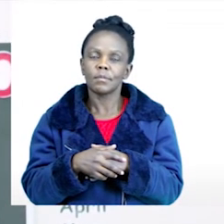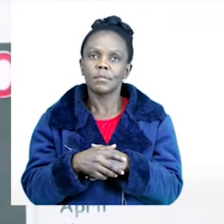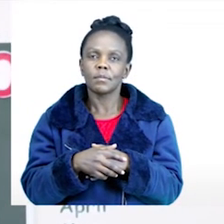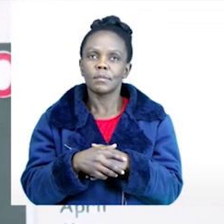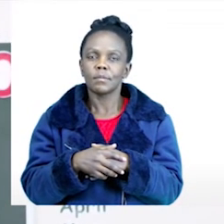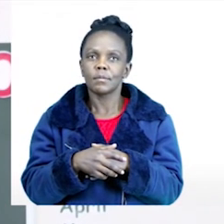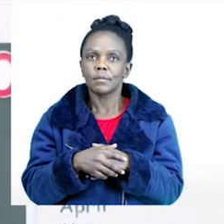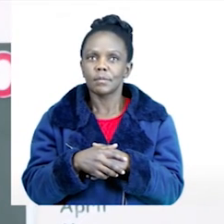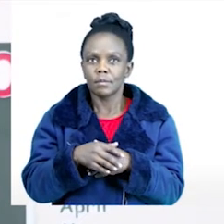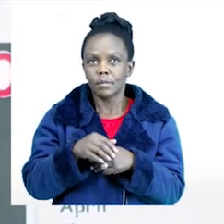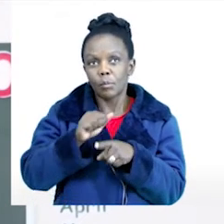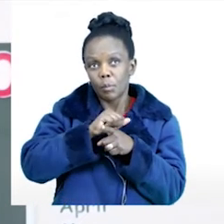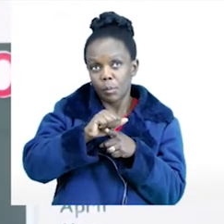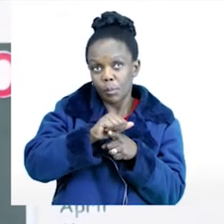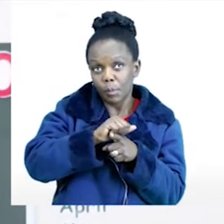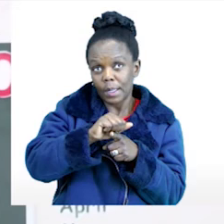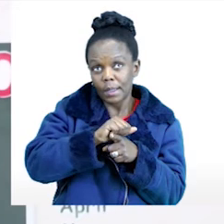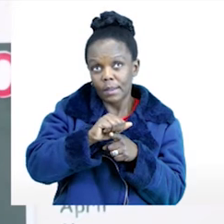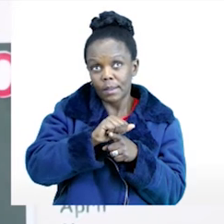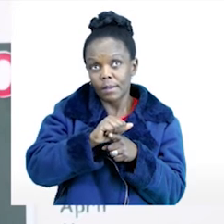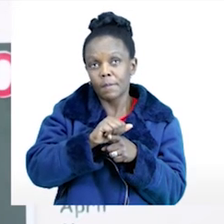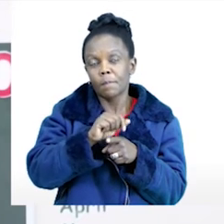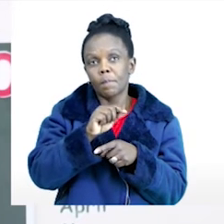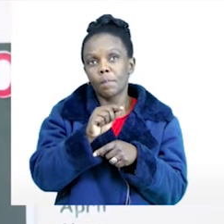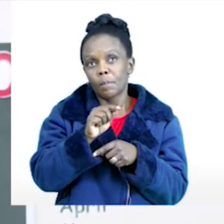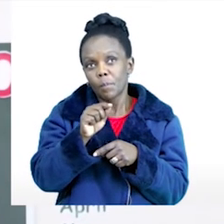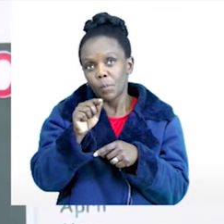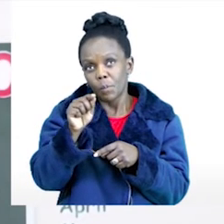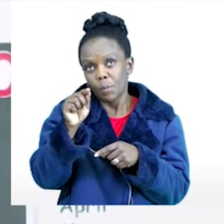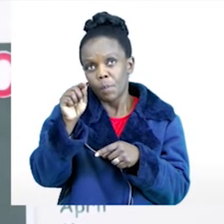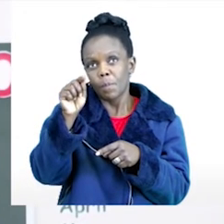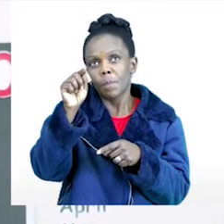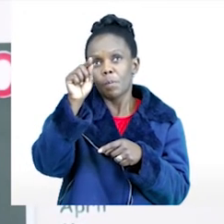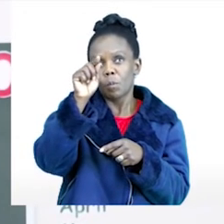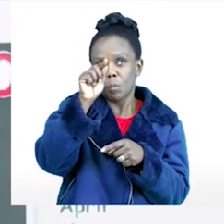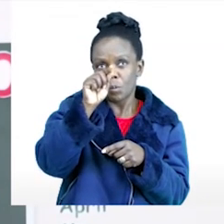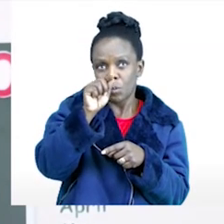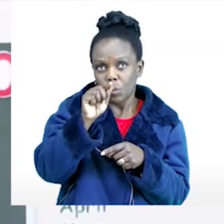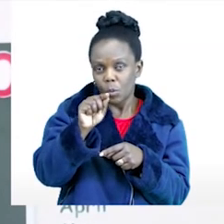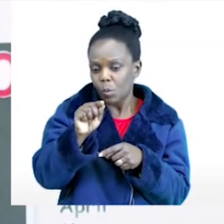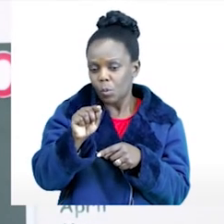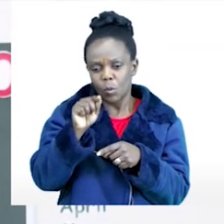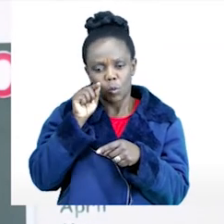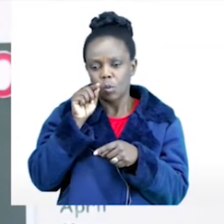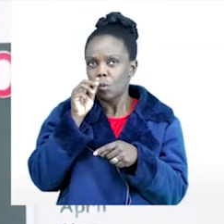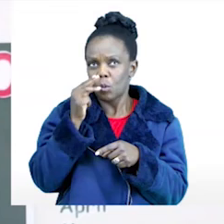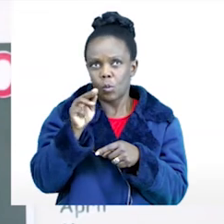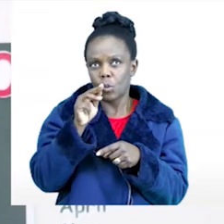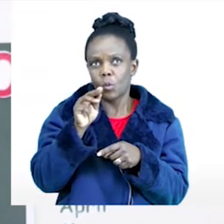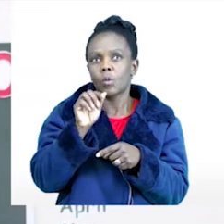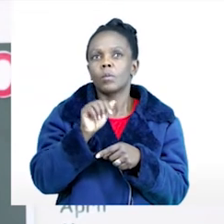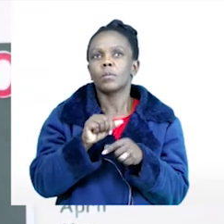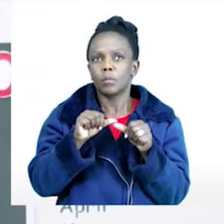when you're doing this, when you're going round, it's okay to stop or take your time or slow down, but it is not okay to lift